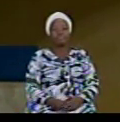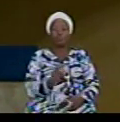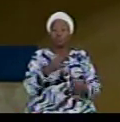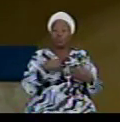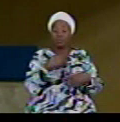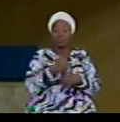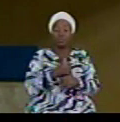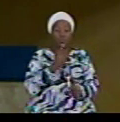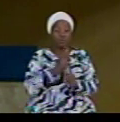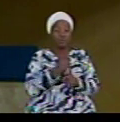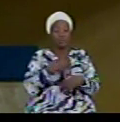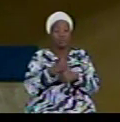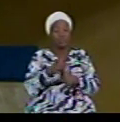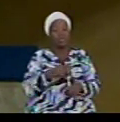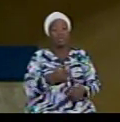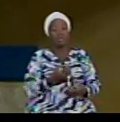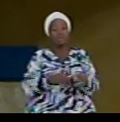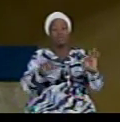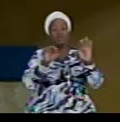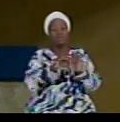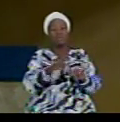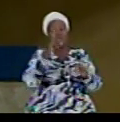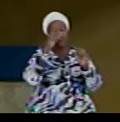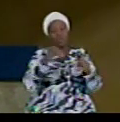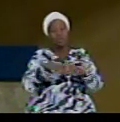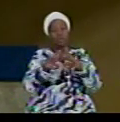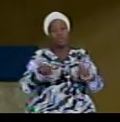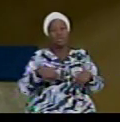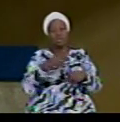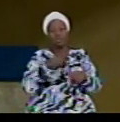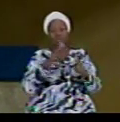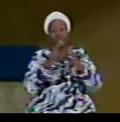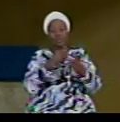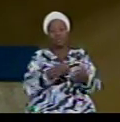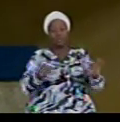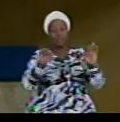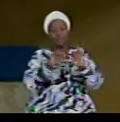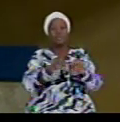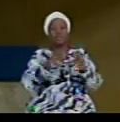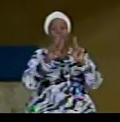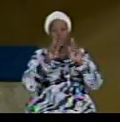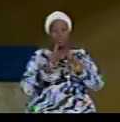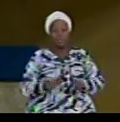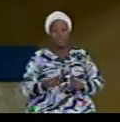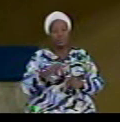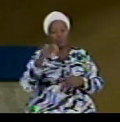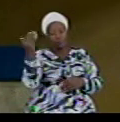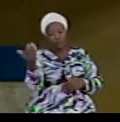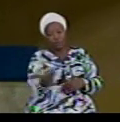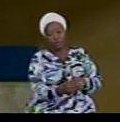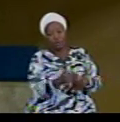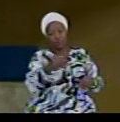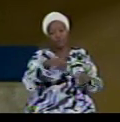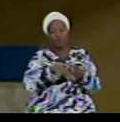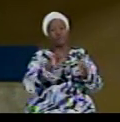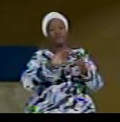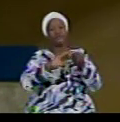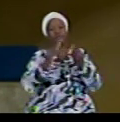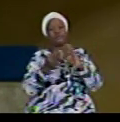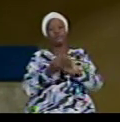Please, and you are a very, very important person. Welcome into the fold.